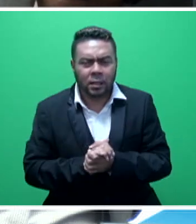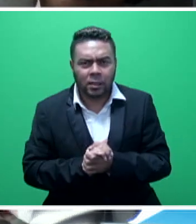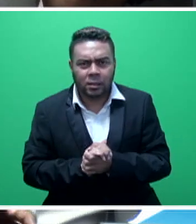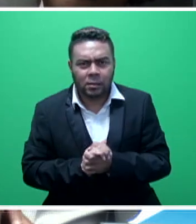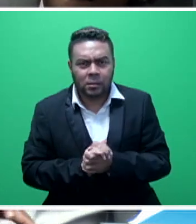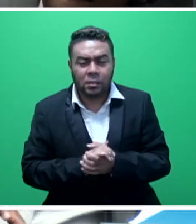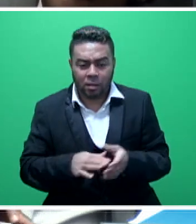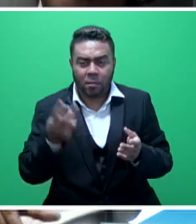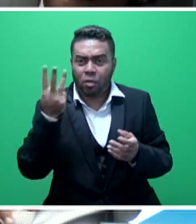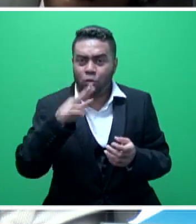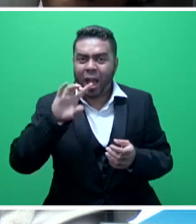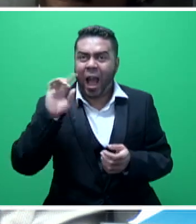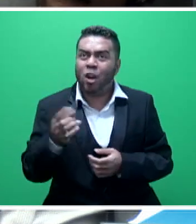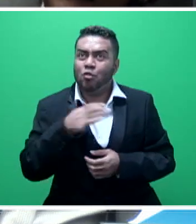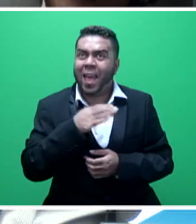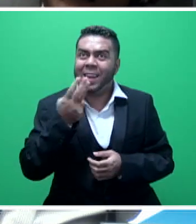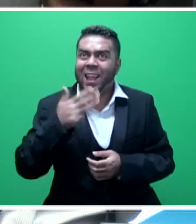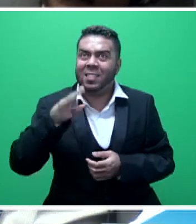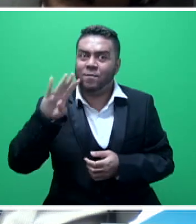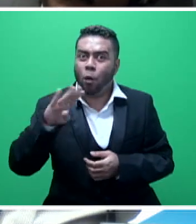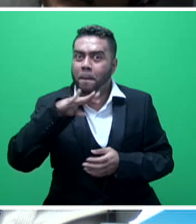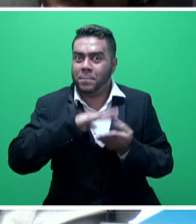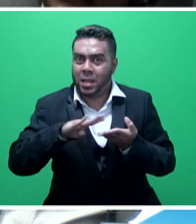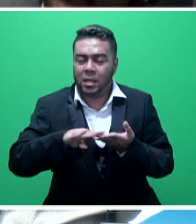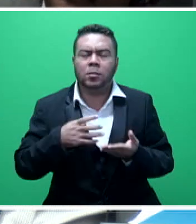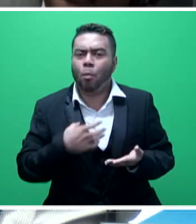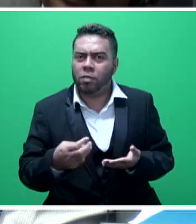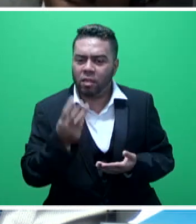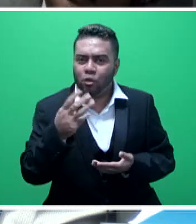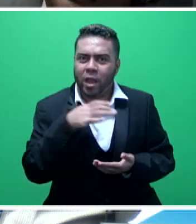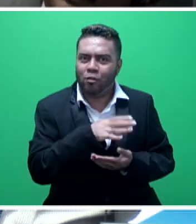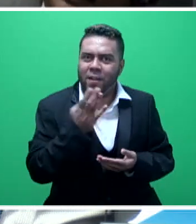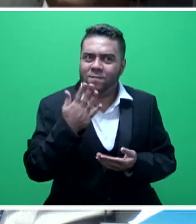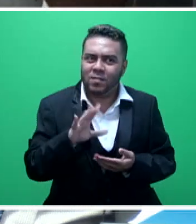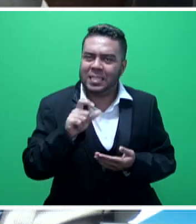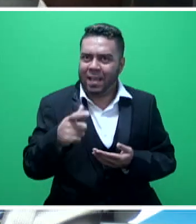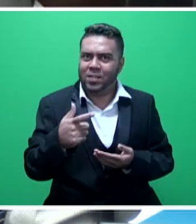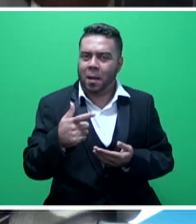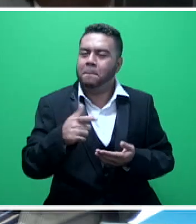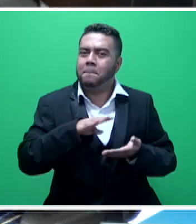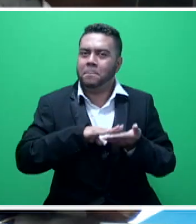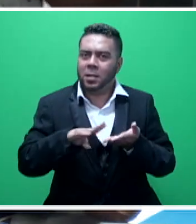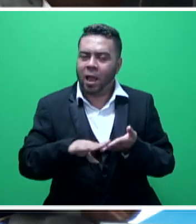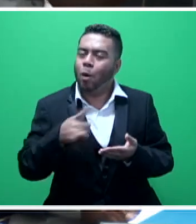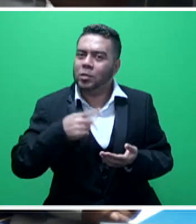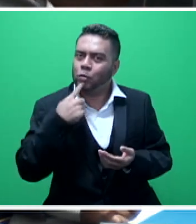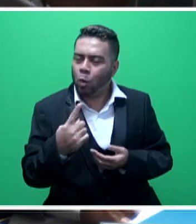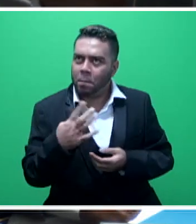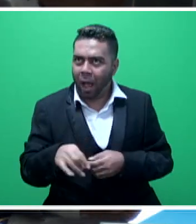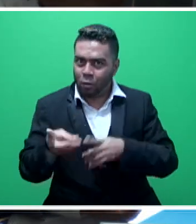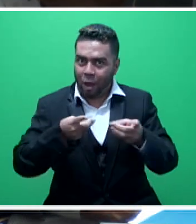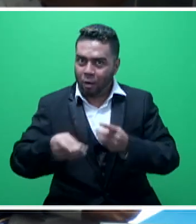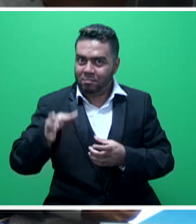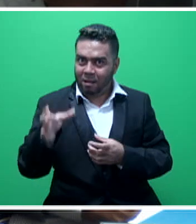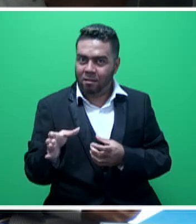budget of 394 million is more than the 347 million. I was told by our Director of